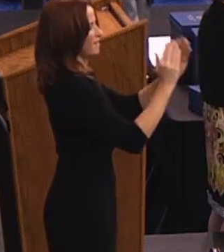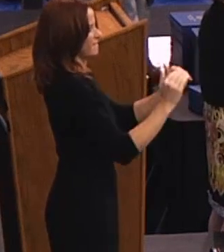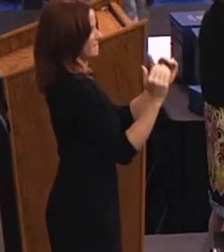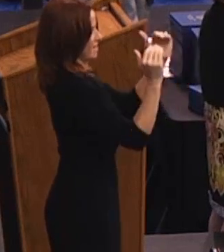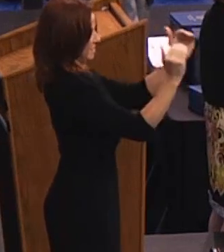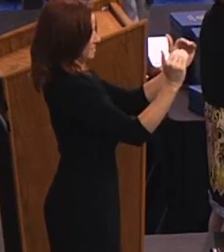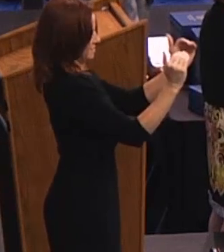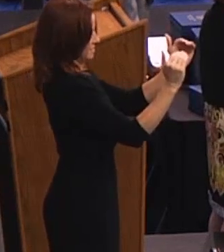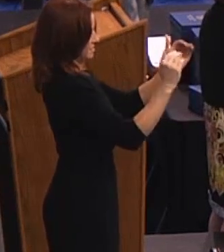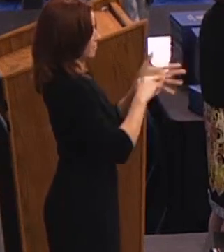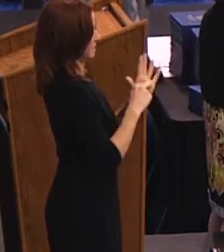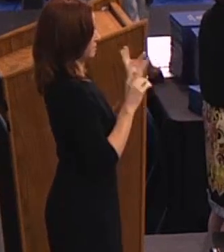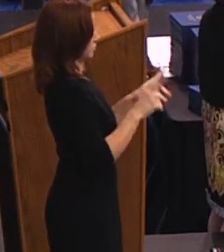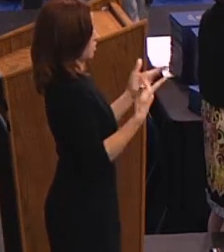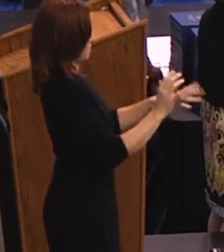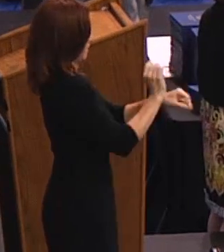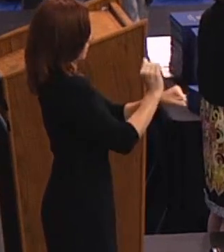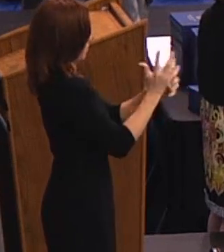set.